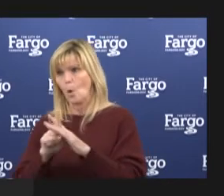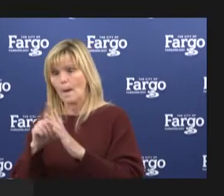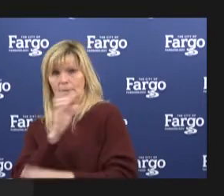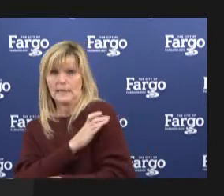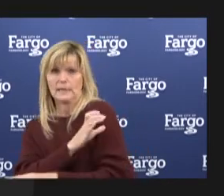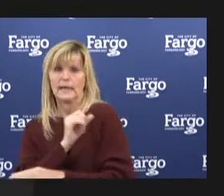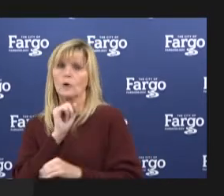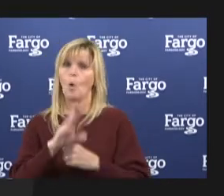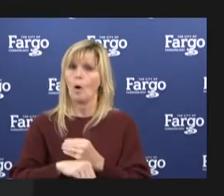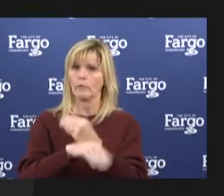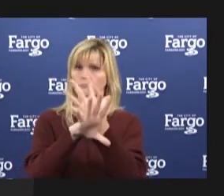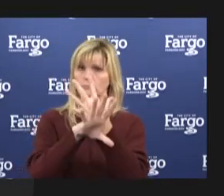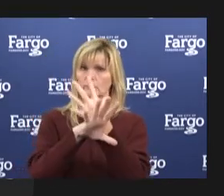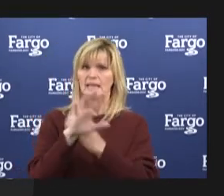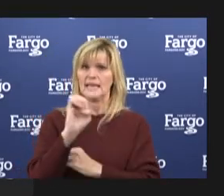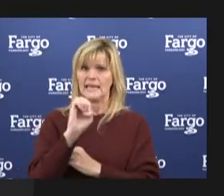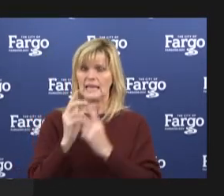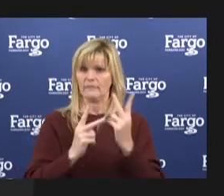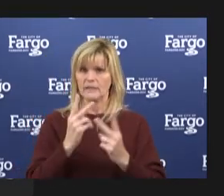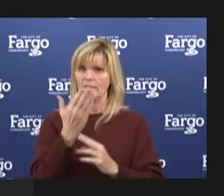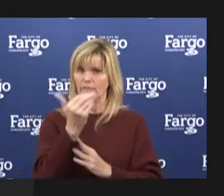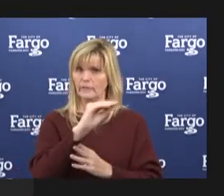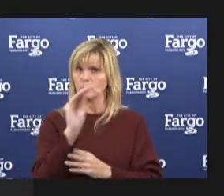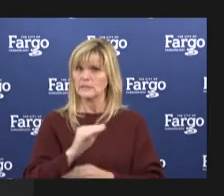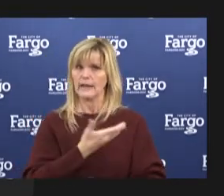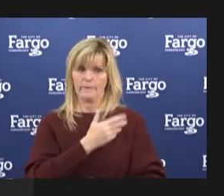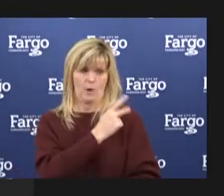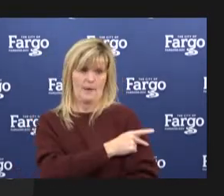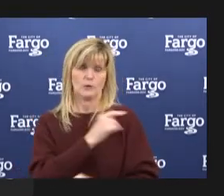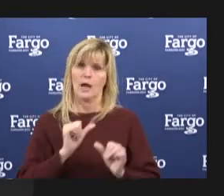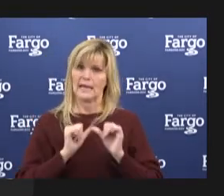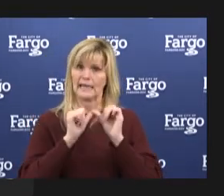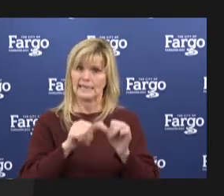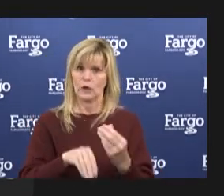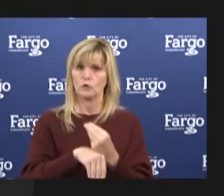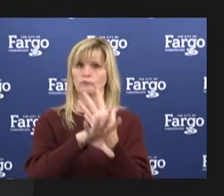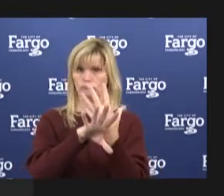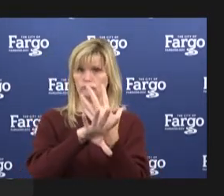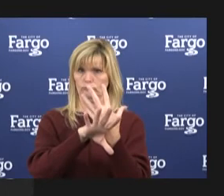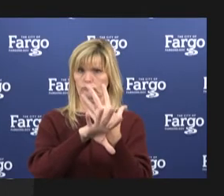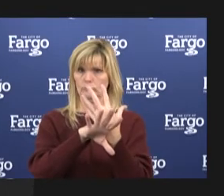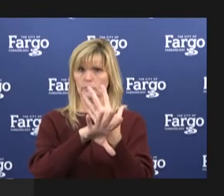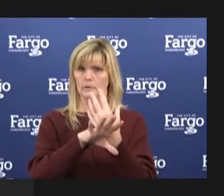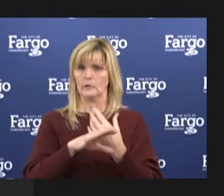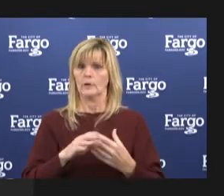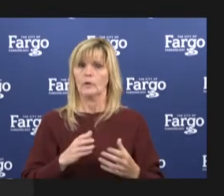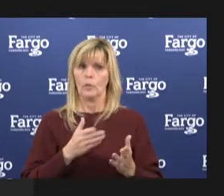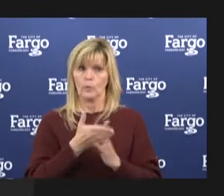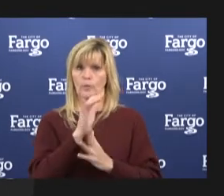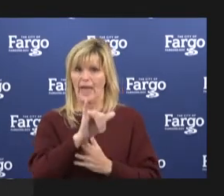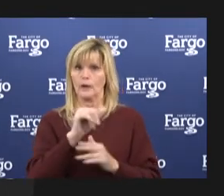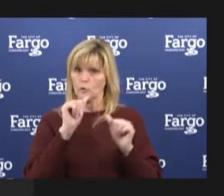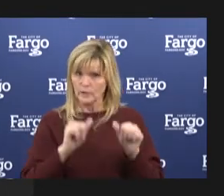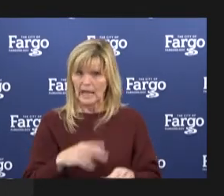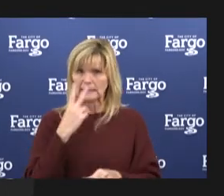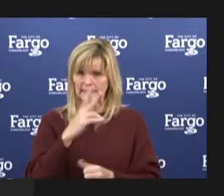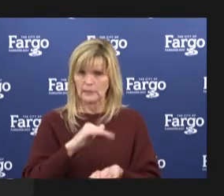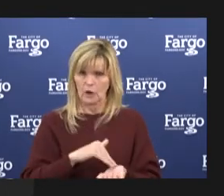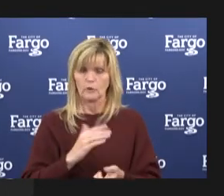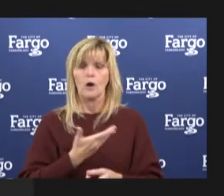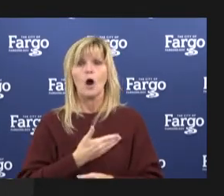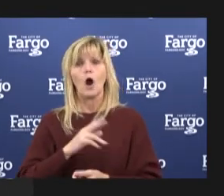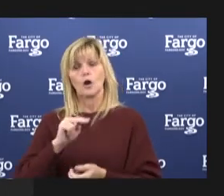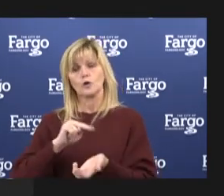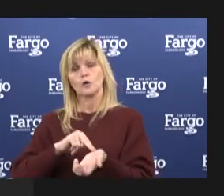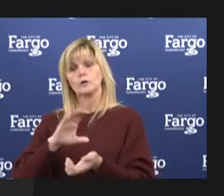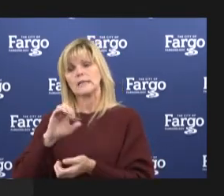or virtual visits. About 15% of our patients continue to receive their care through a virtual platform. We have our nurse care